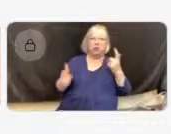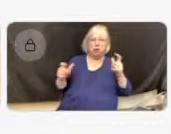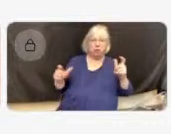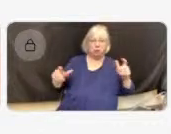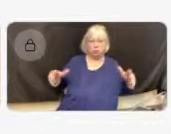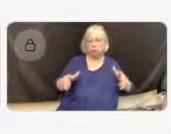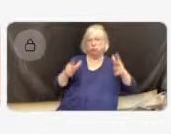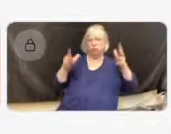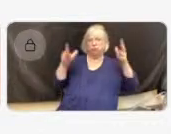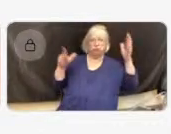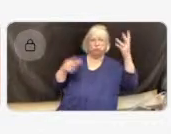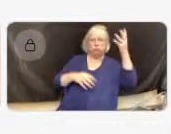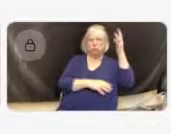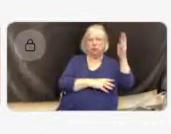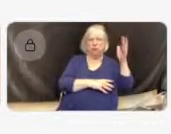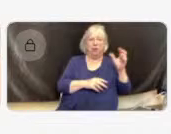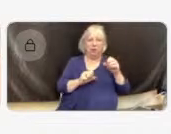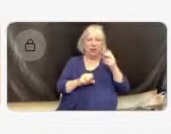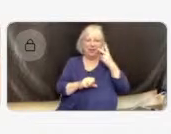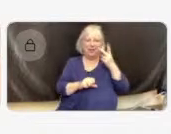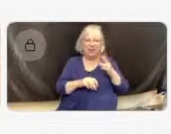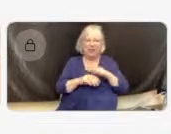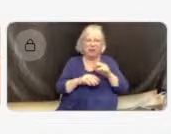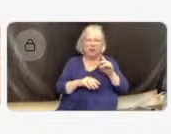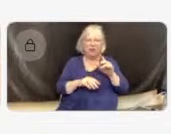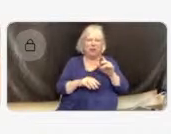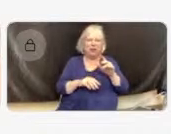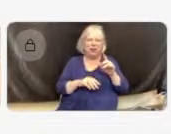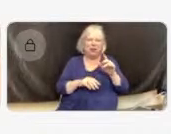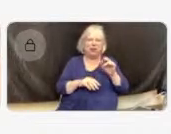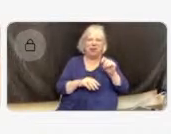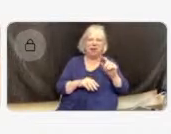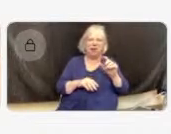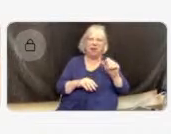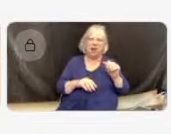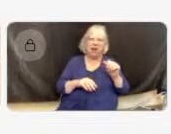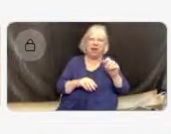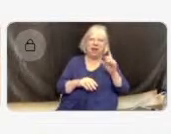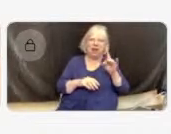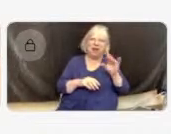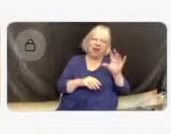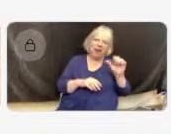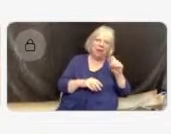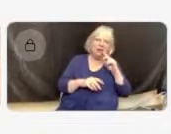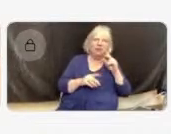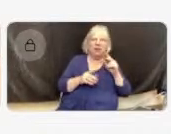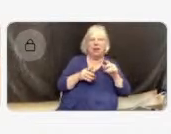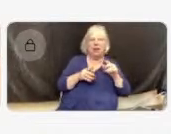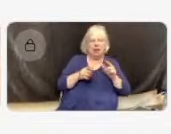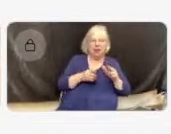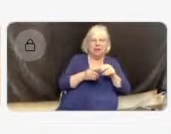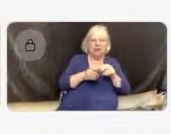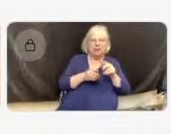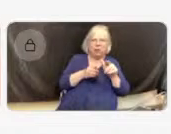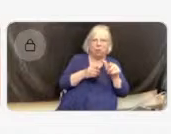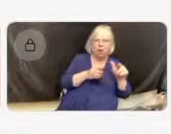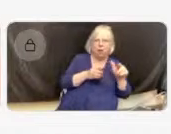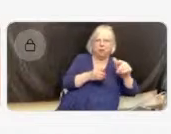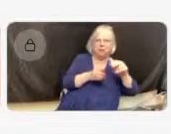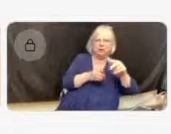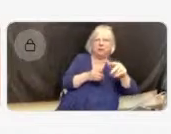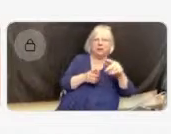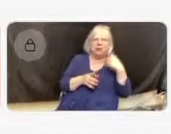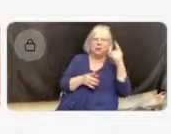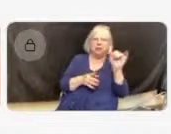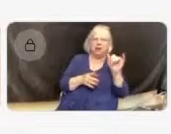tree. You can actually see it on lot 8A. You can kind of see the sidewalk where it's kind of bent out. It looks like that tree